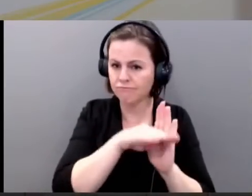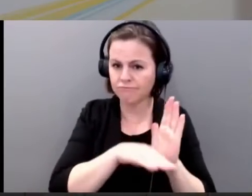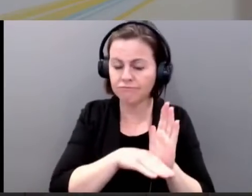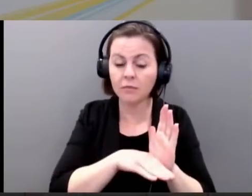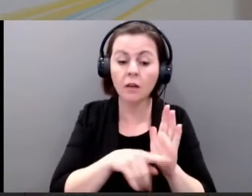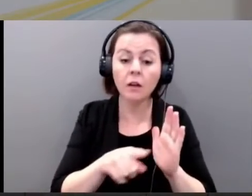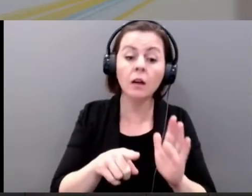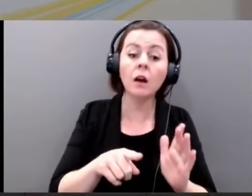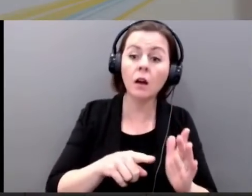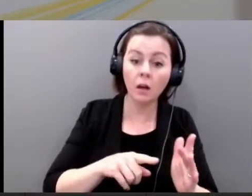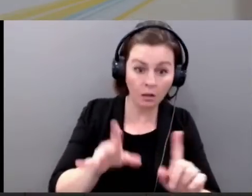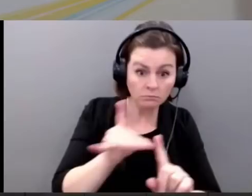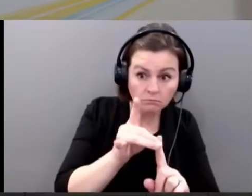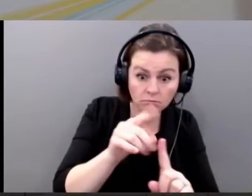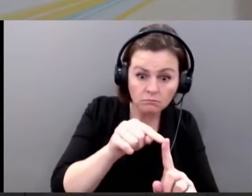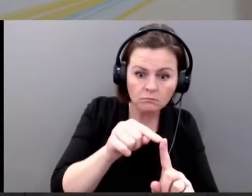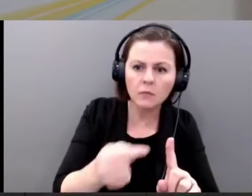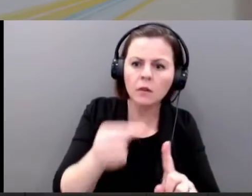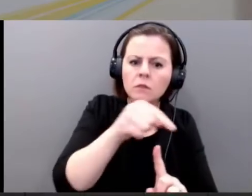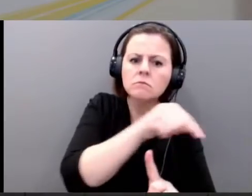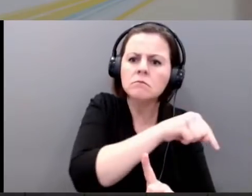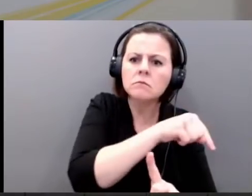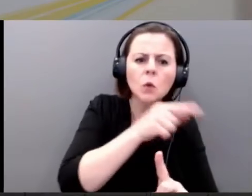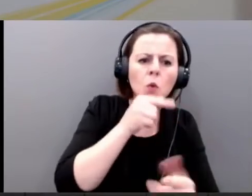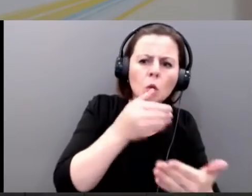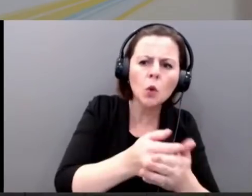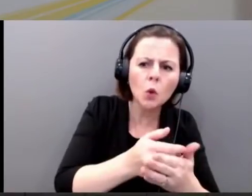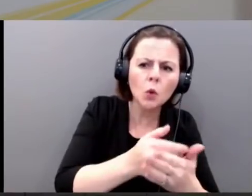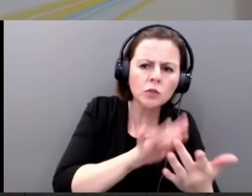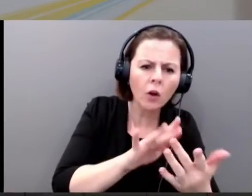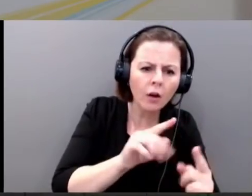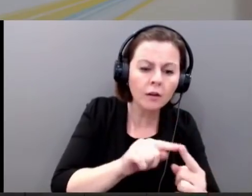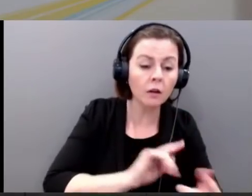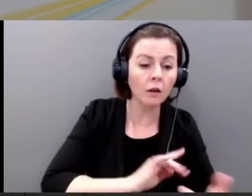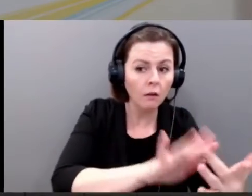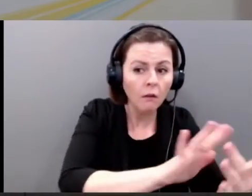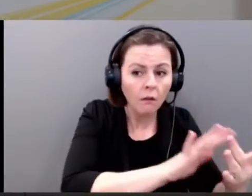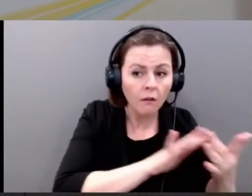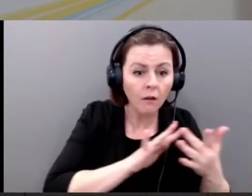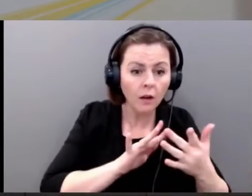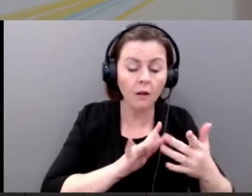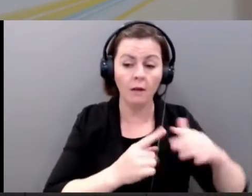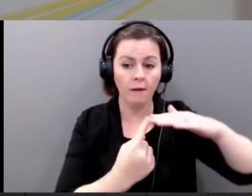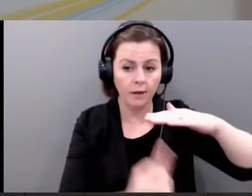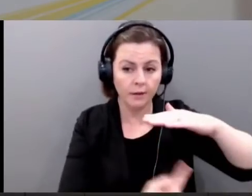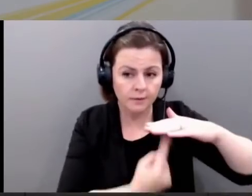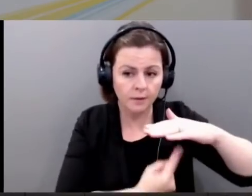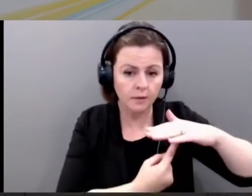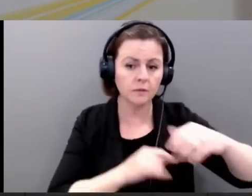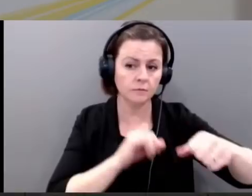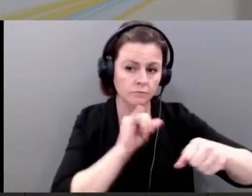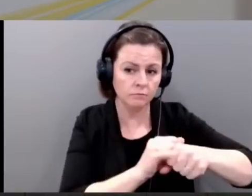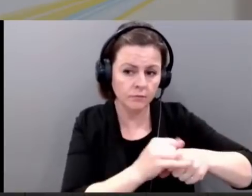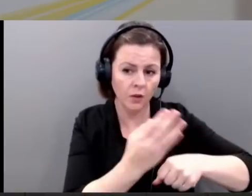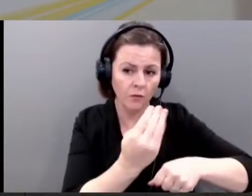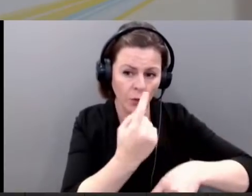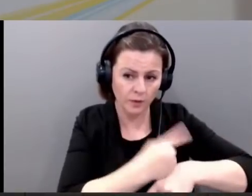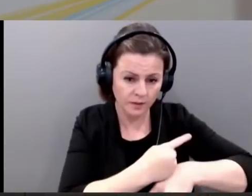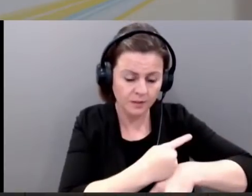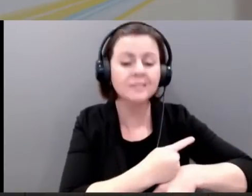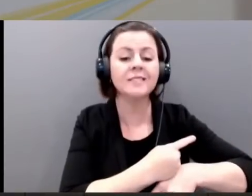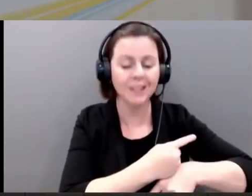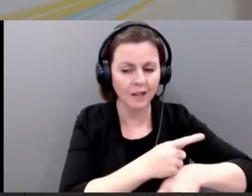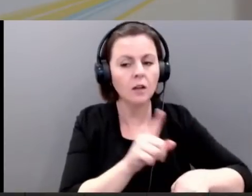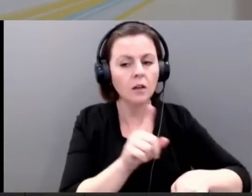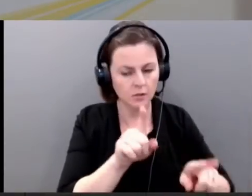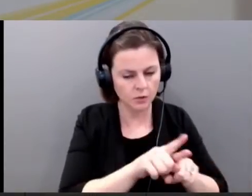close contacts, our isolation and quarantine, and testing. As our investigation continues,